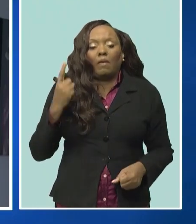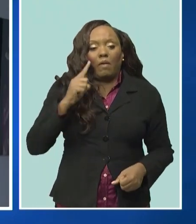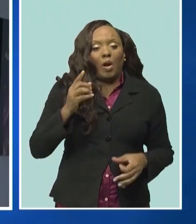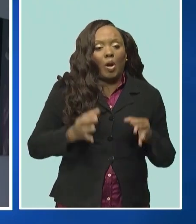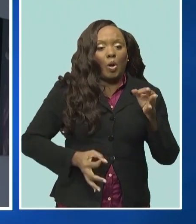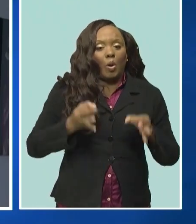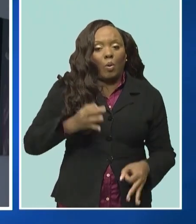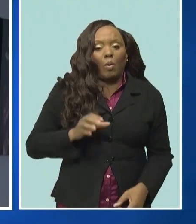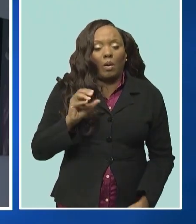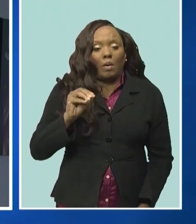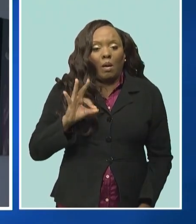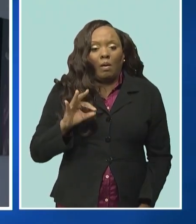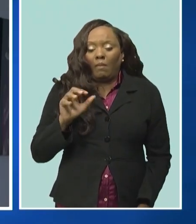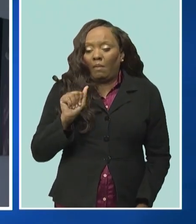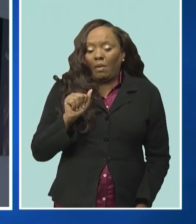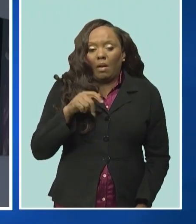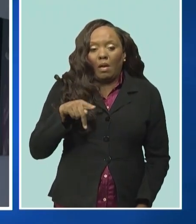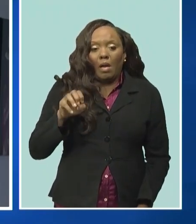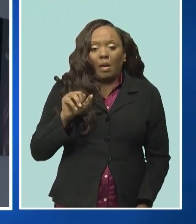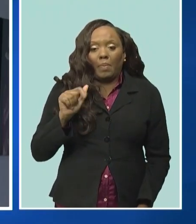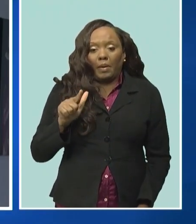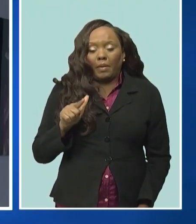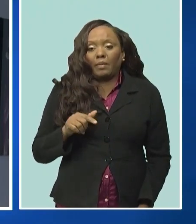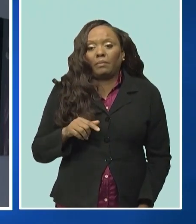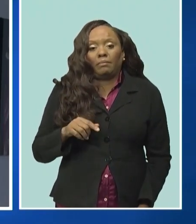Appeal over the period